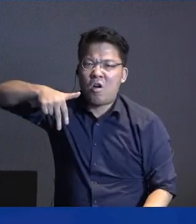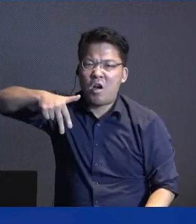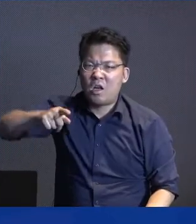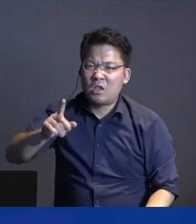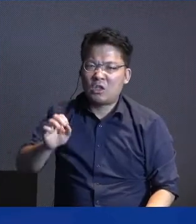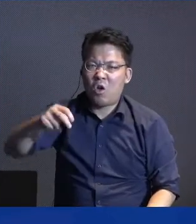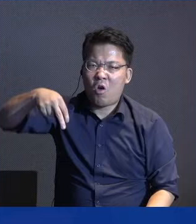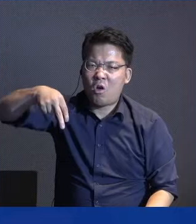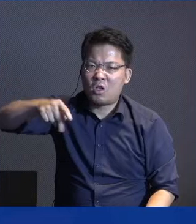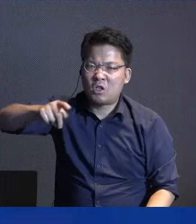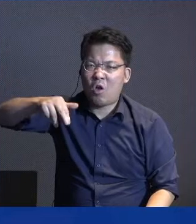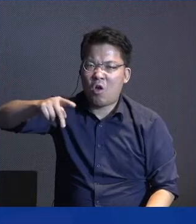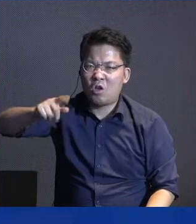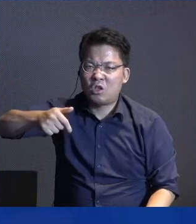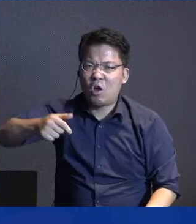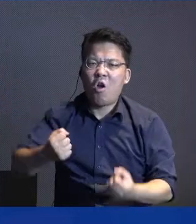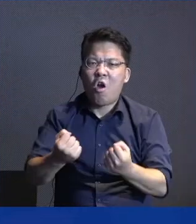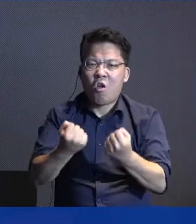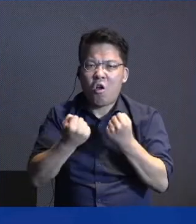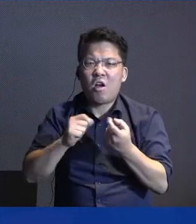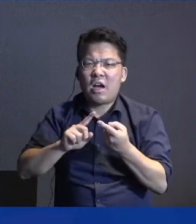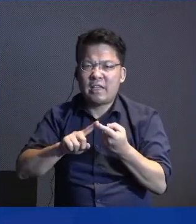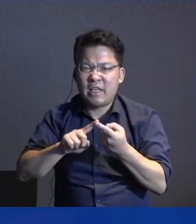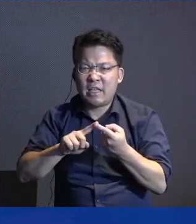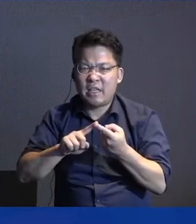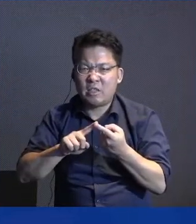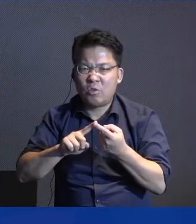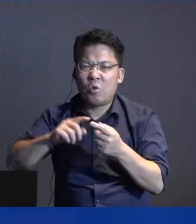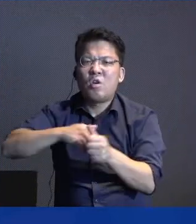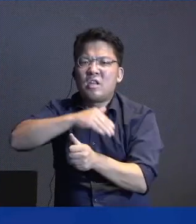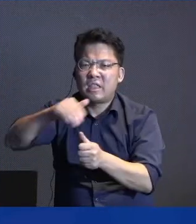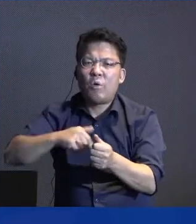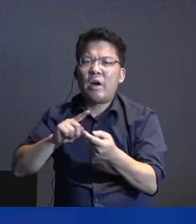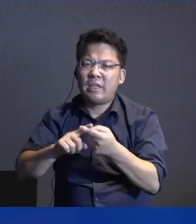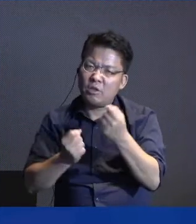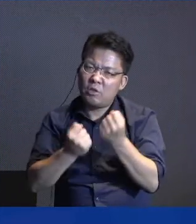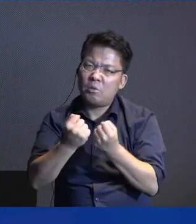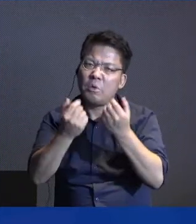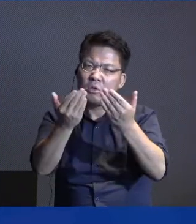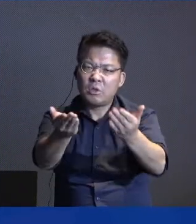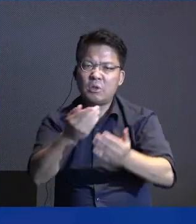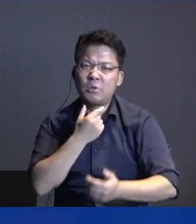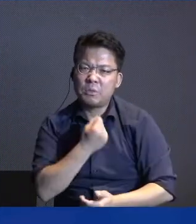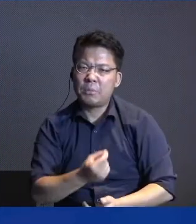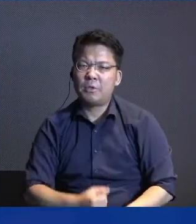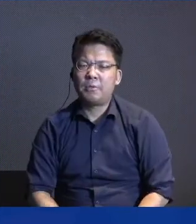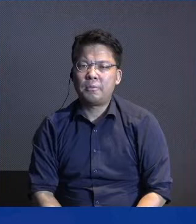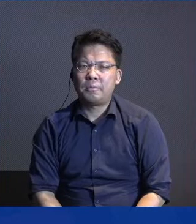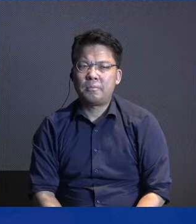states that affect their emotional and social well-being.